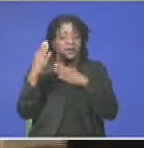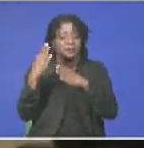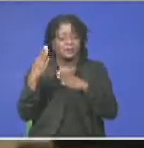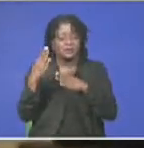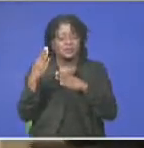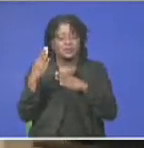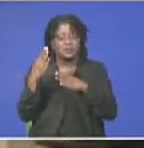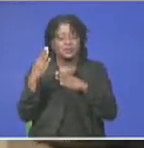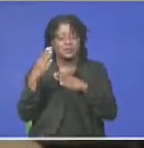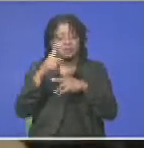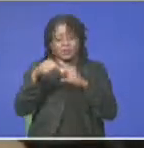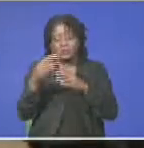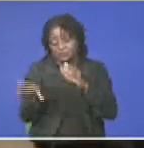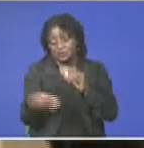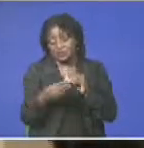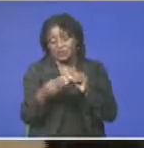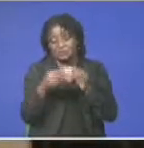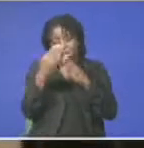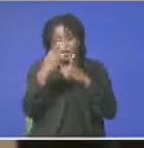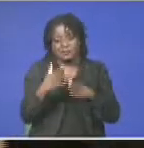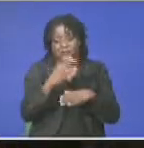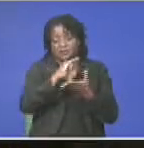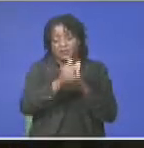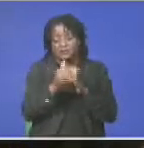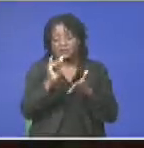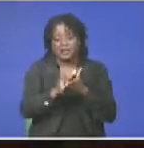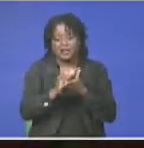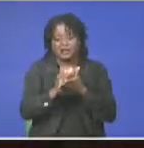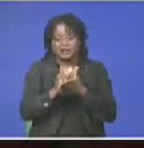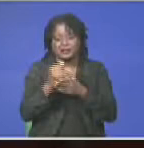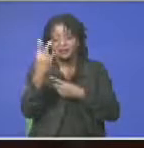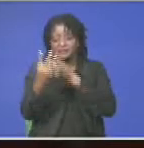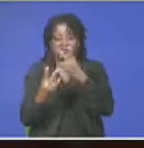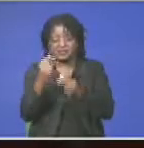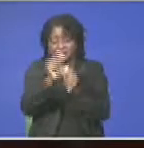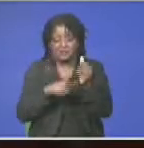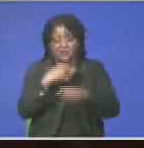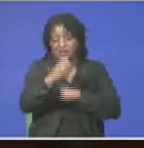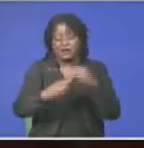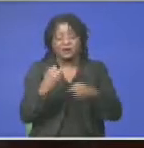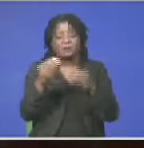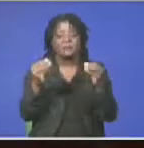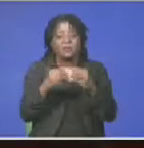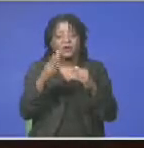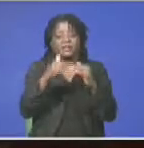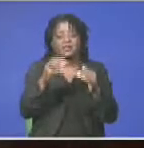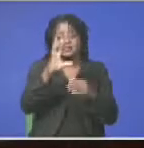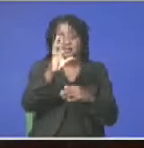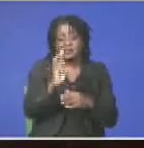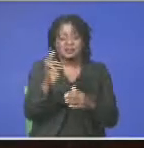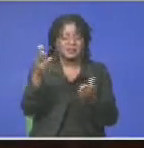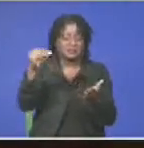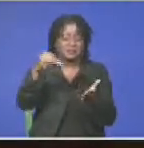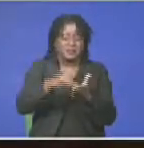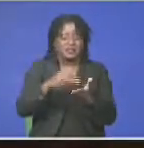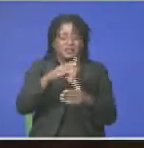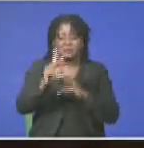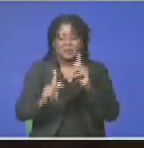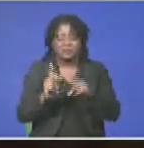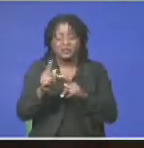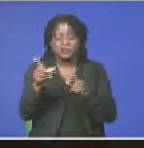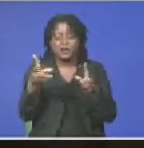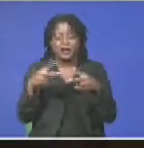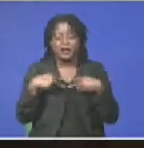into consideration Bahamians and those that visit every year, is more than 6 million persons. So you have a huge market